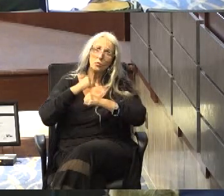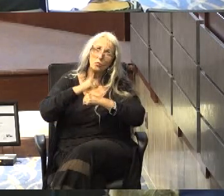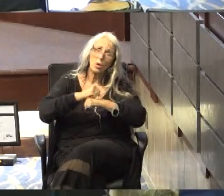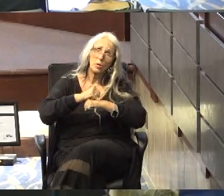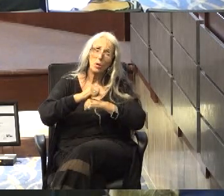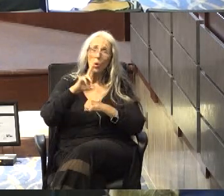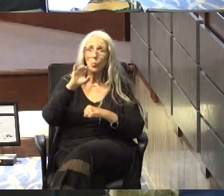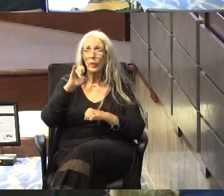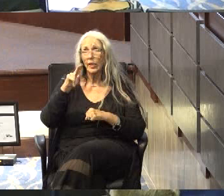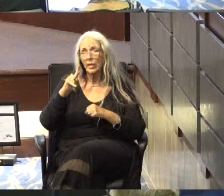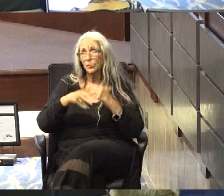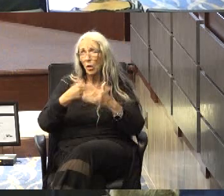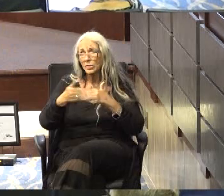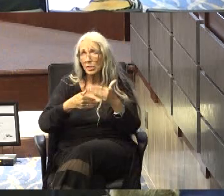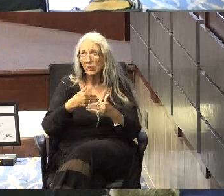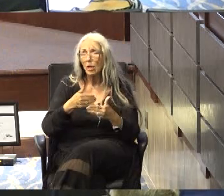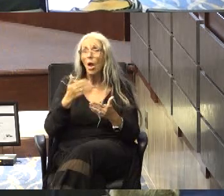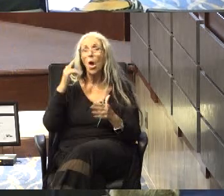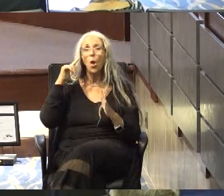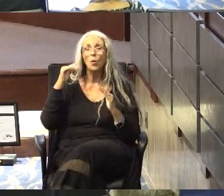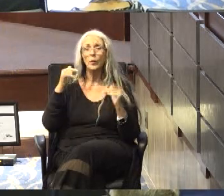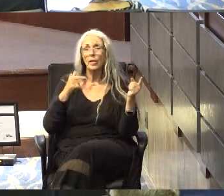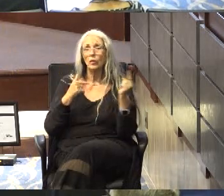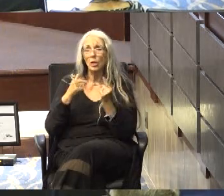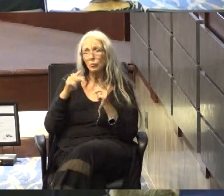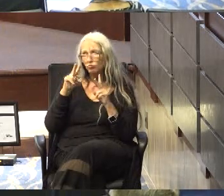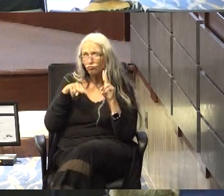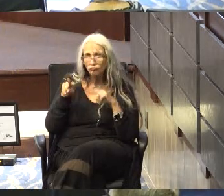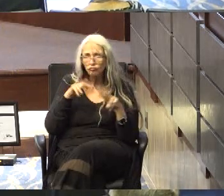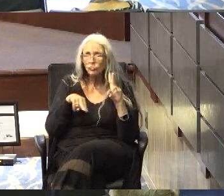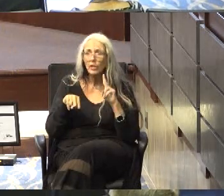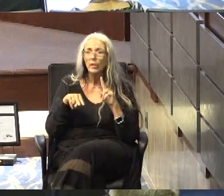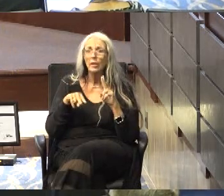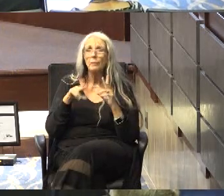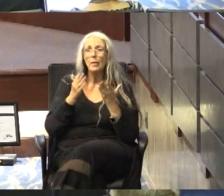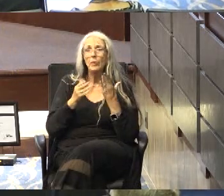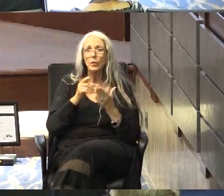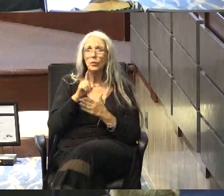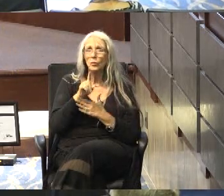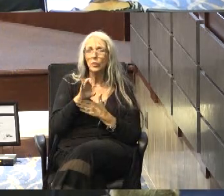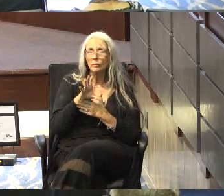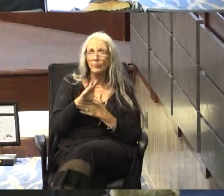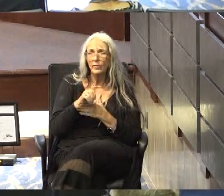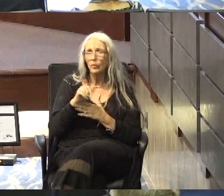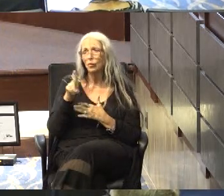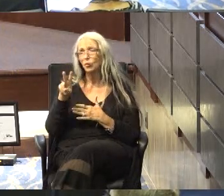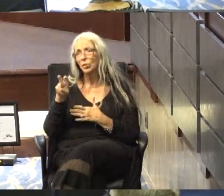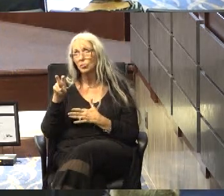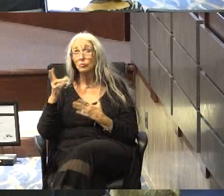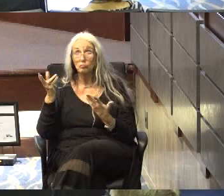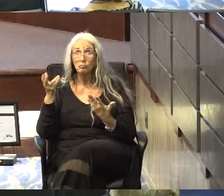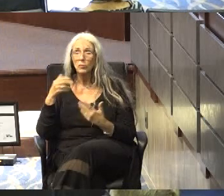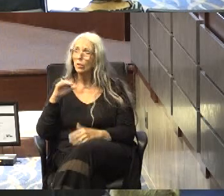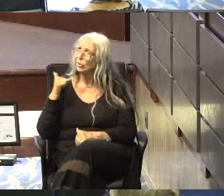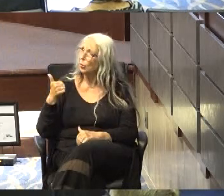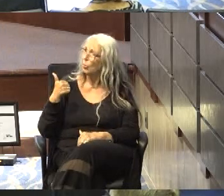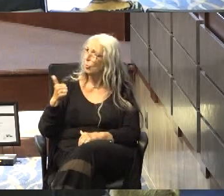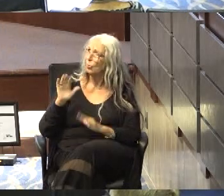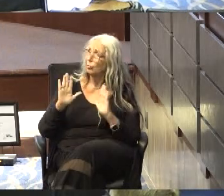and hopefully they can come in and look at it and say, 400 is way too high, we can get it done for 150 or 200. That's great.